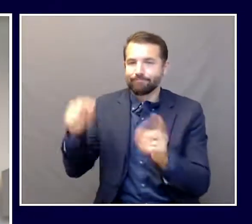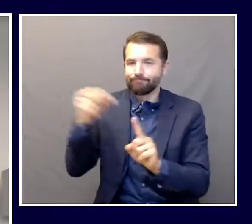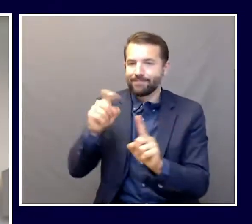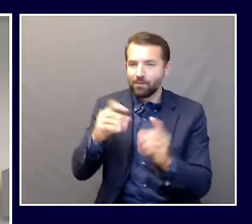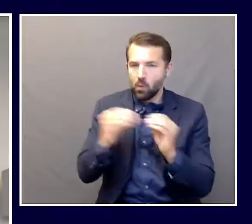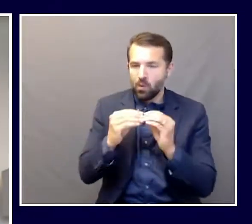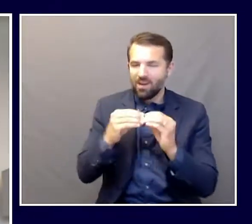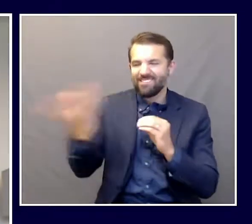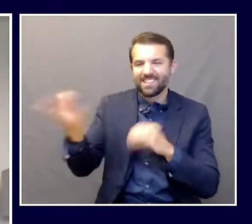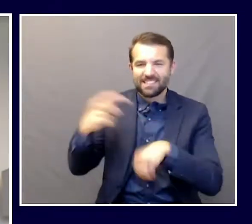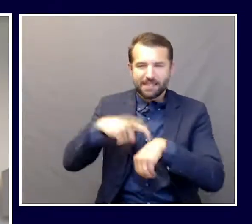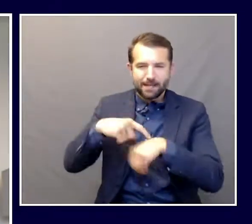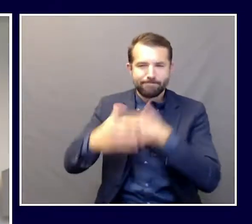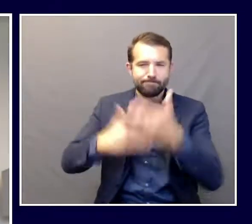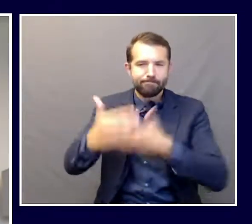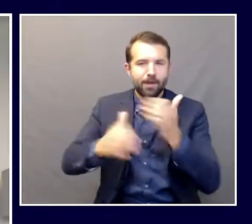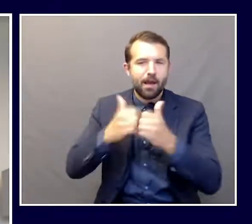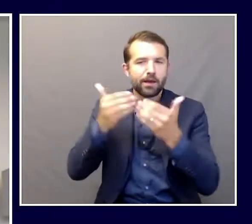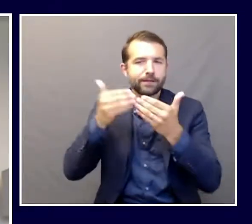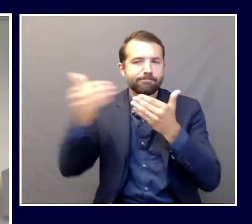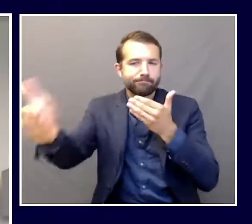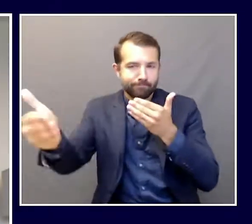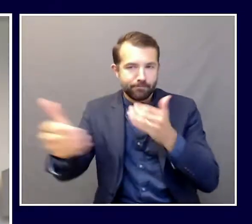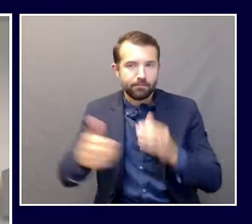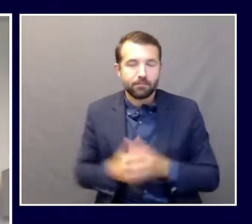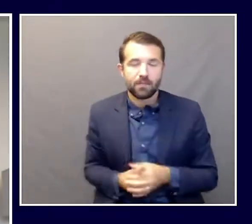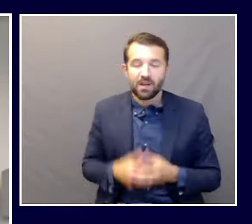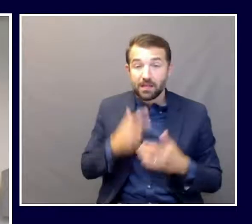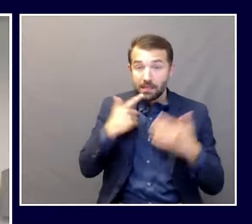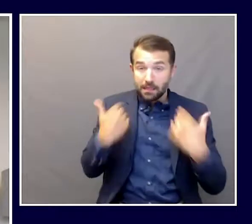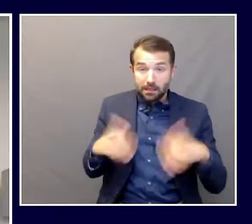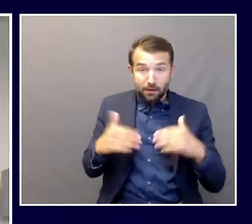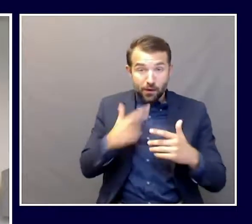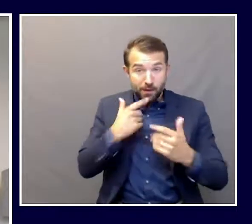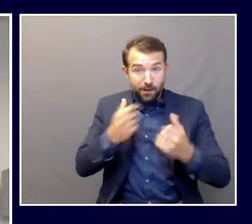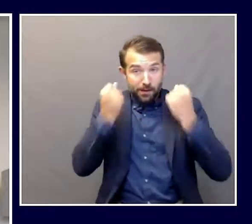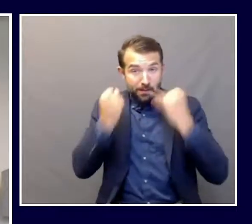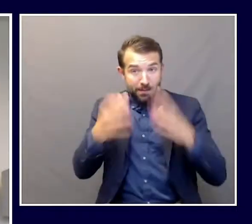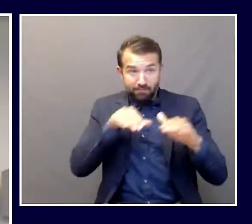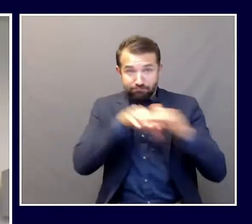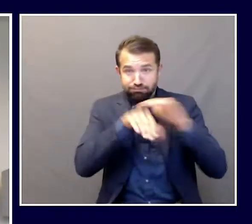hospitalizations, and most definitely the case for contagiousness.